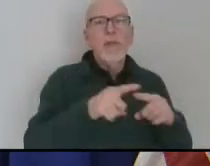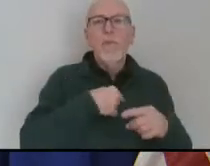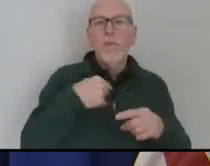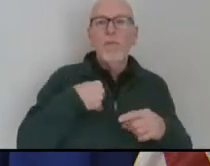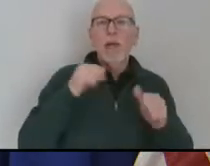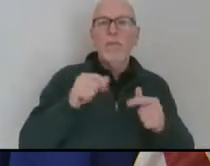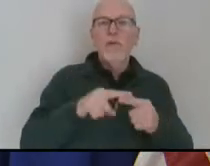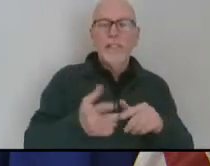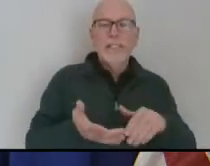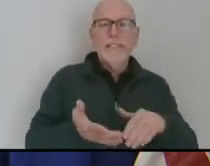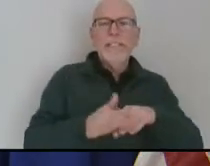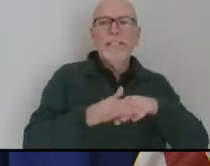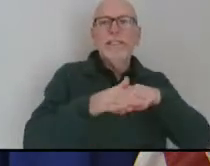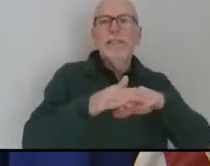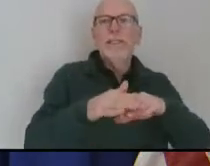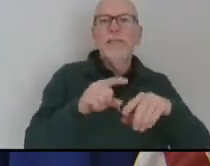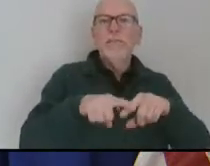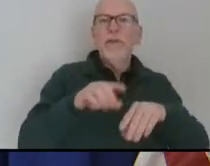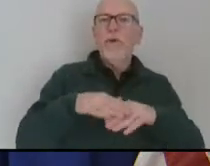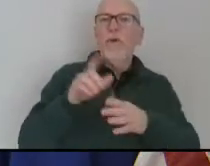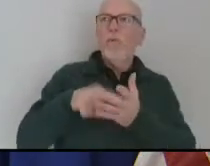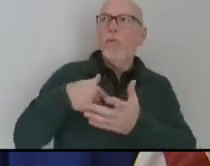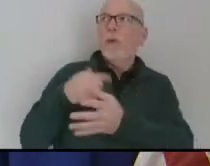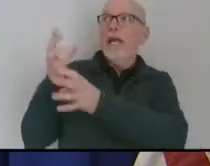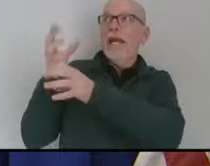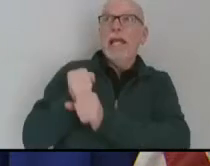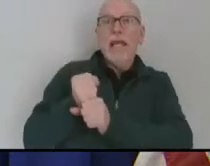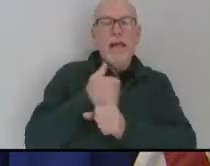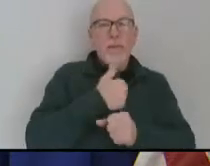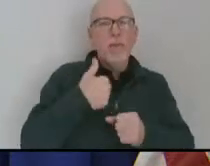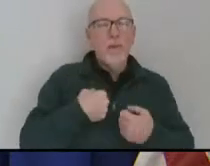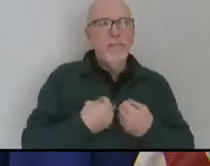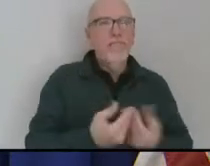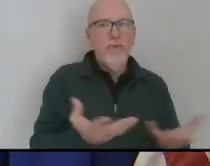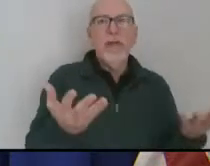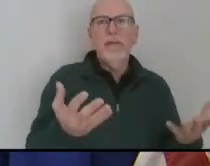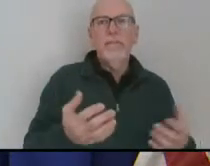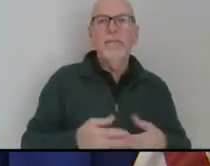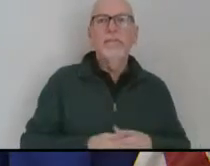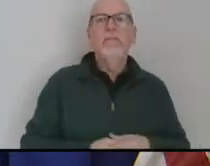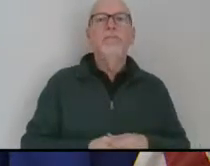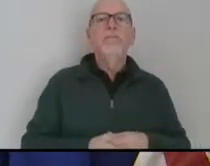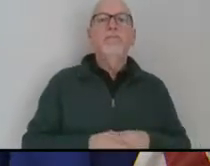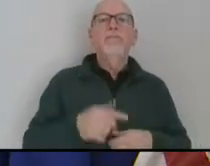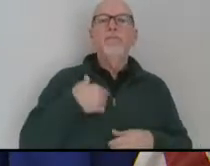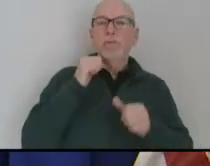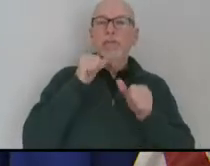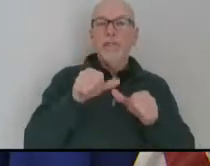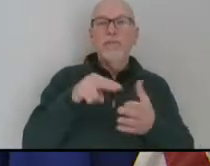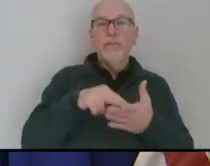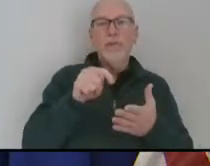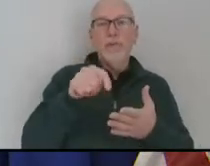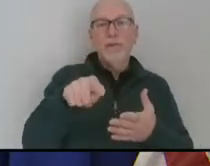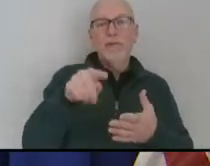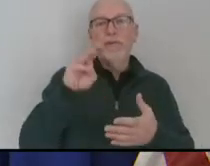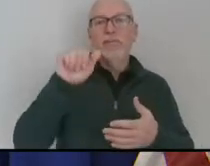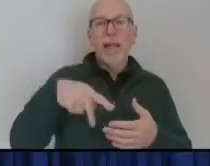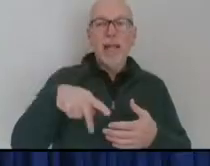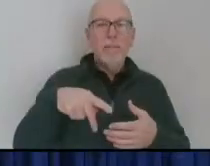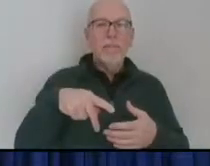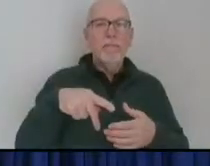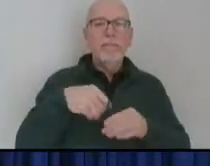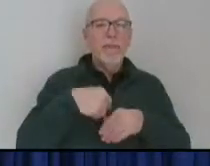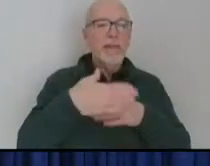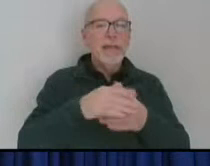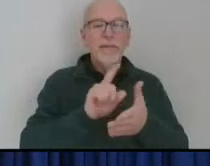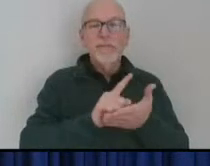thing up according to the inventory or supply that we have. We're going to continue to look at this, map over the next week